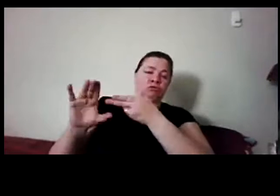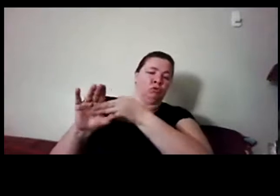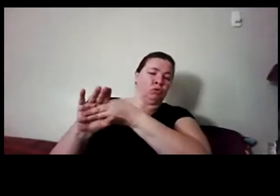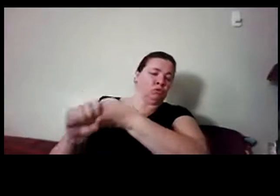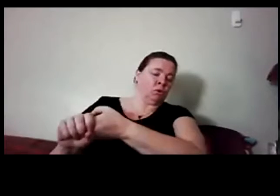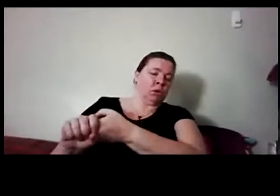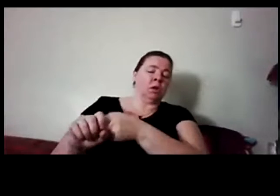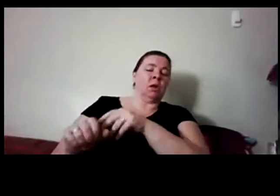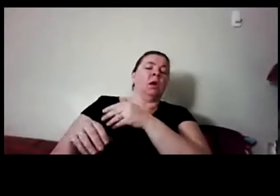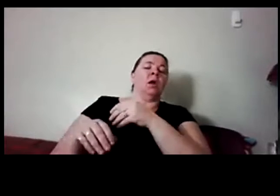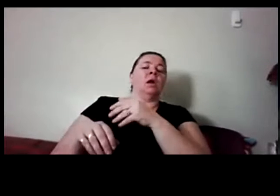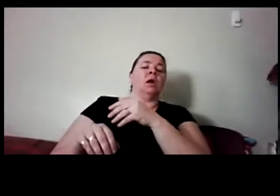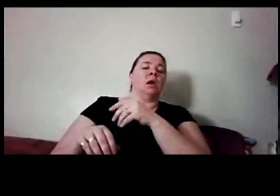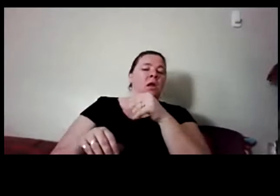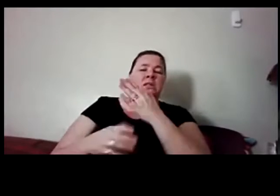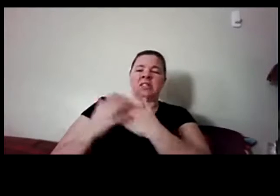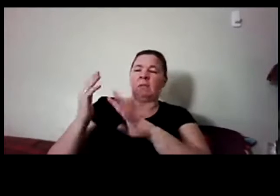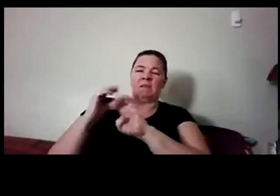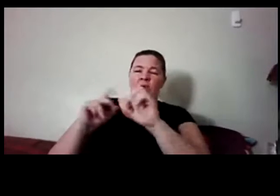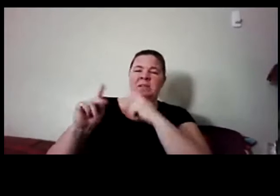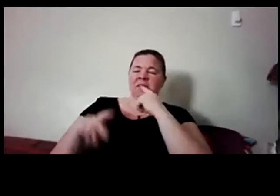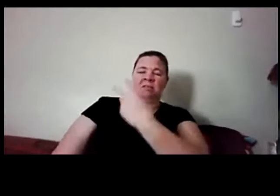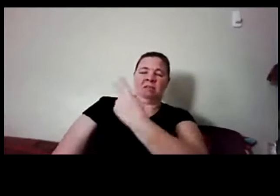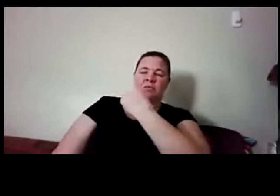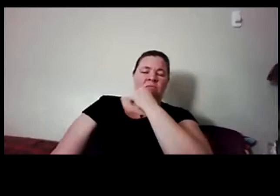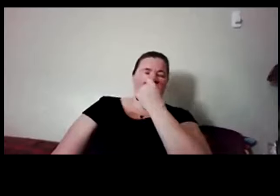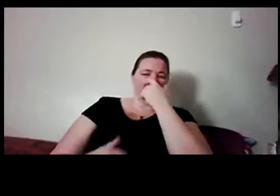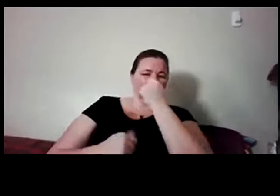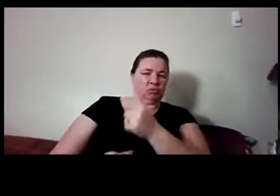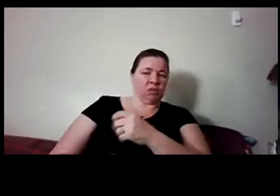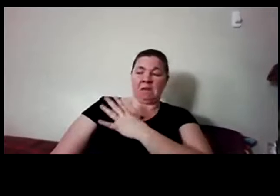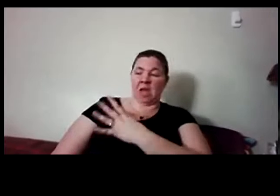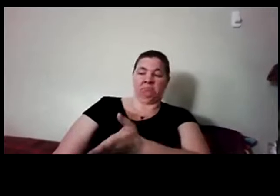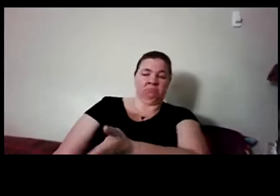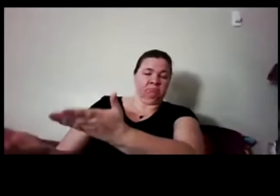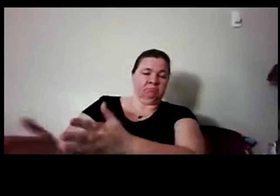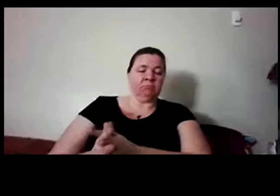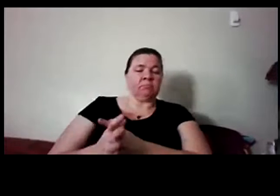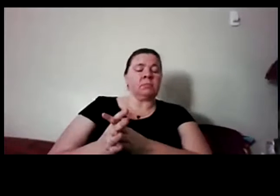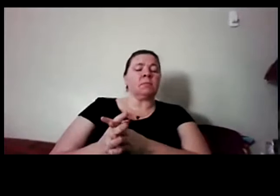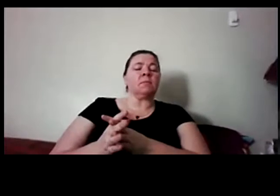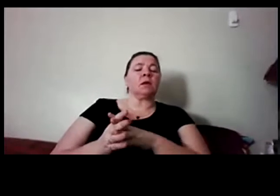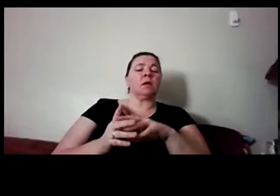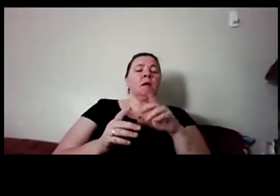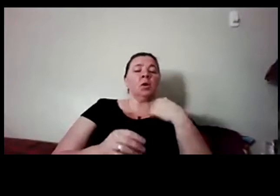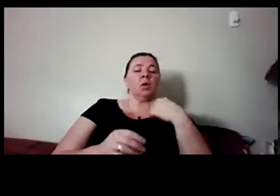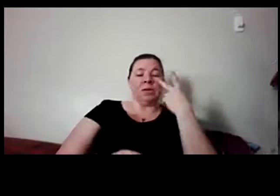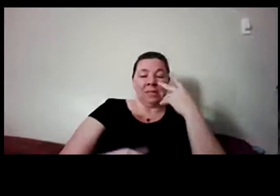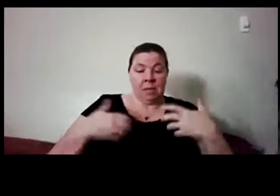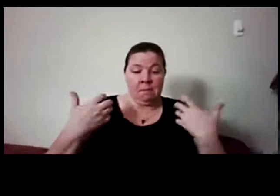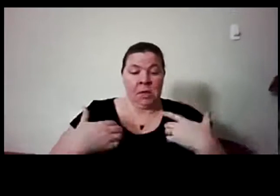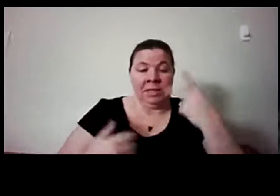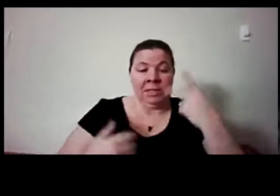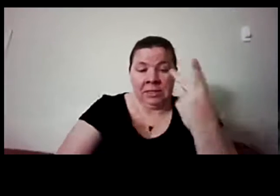as usual, they say, no, it's one of those things. I'm not interested. Okay. Well, we say monkey see, monkey